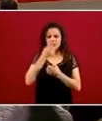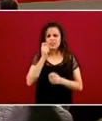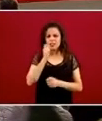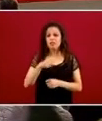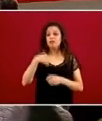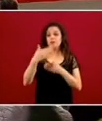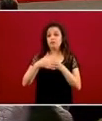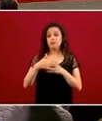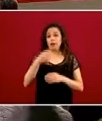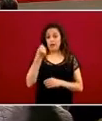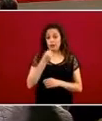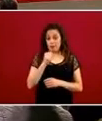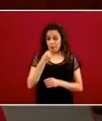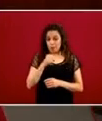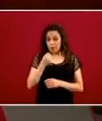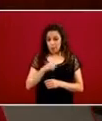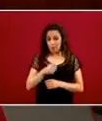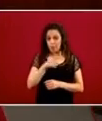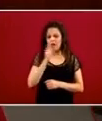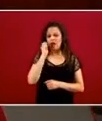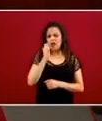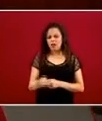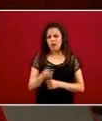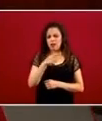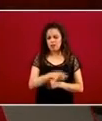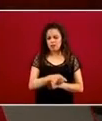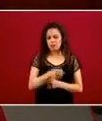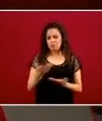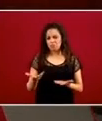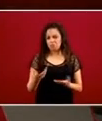the medical of the